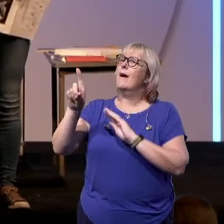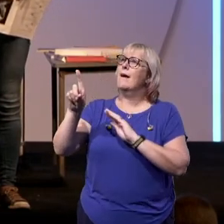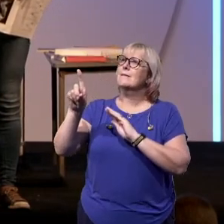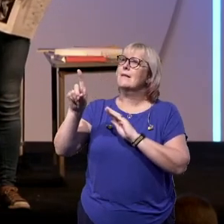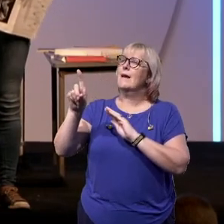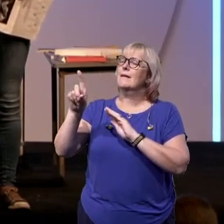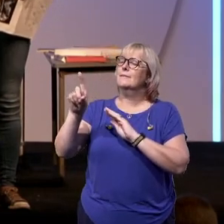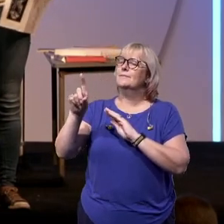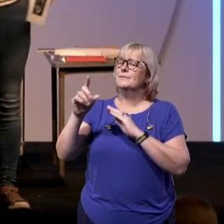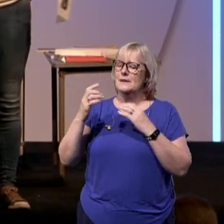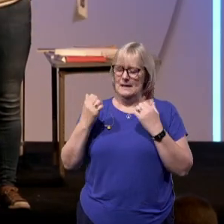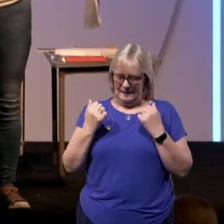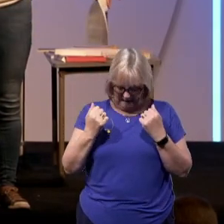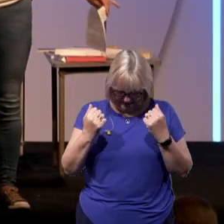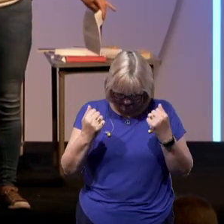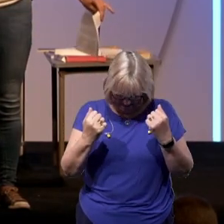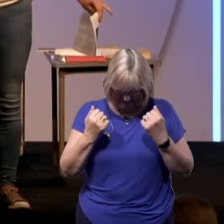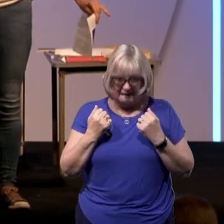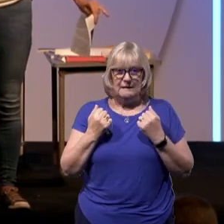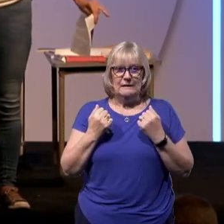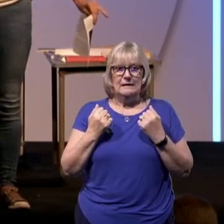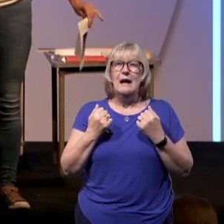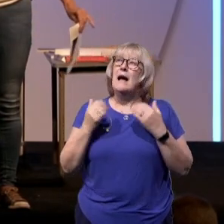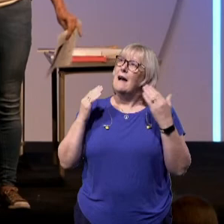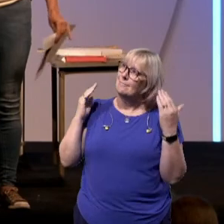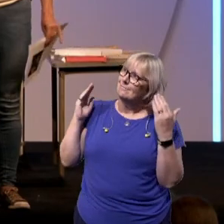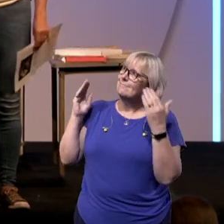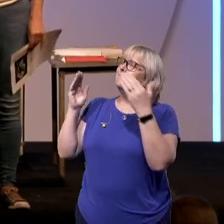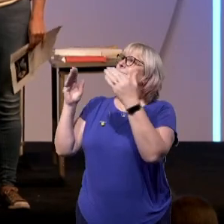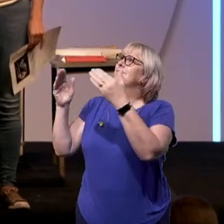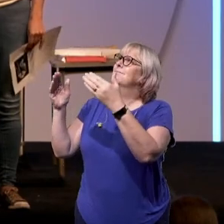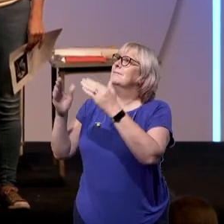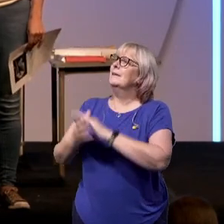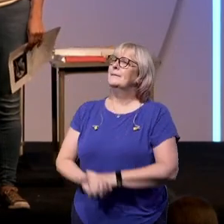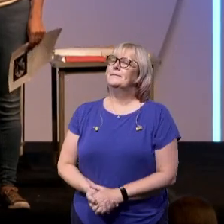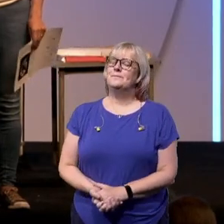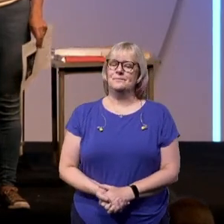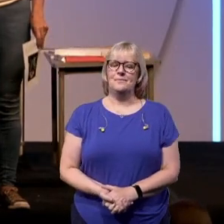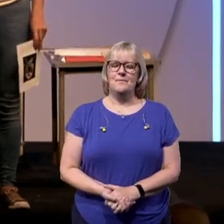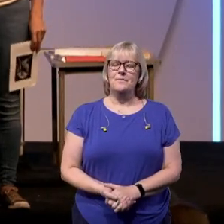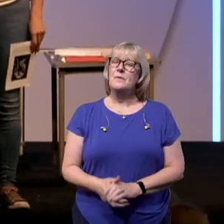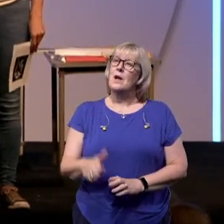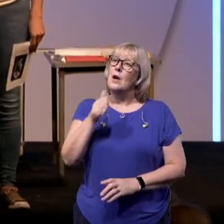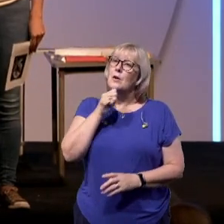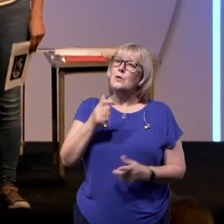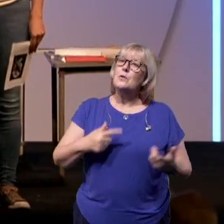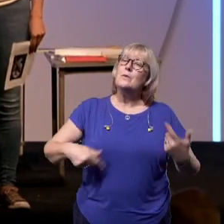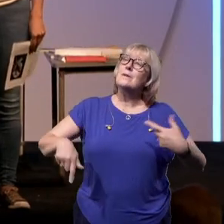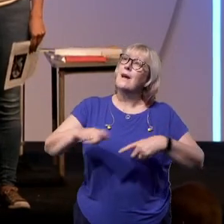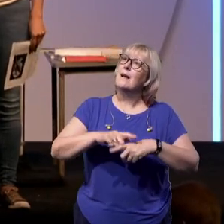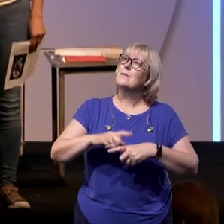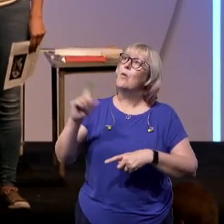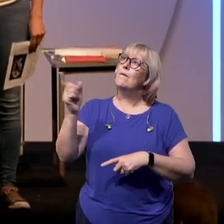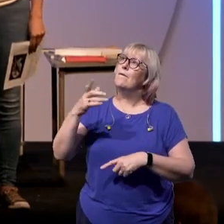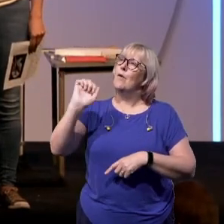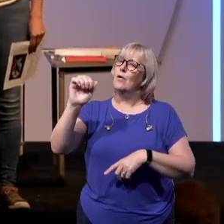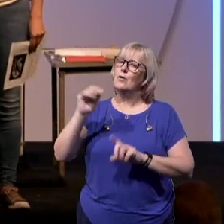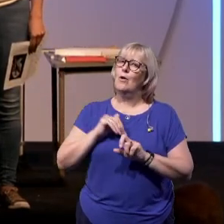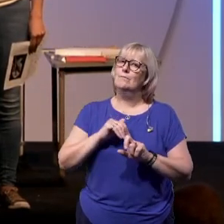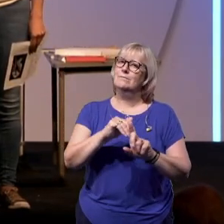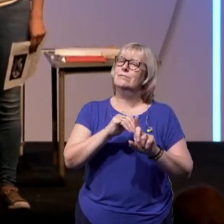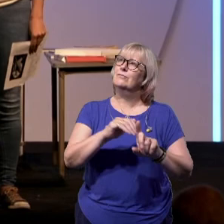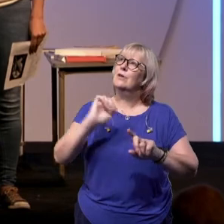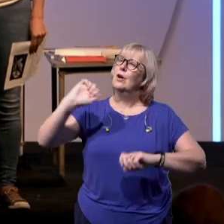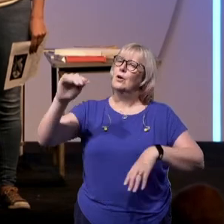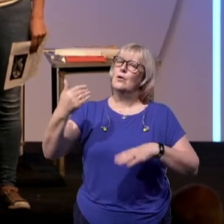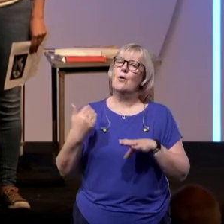about ourselves as much and start thinking about you more. And Lord, you'll use us within your mission. We